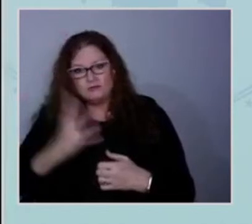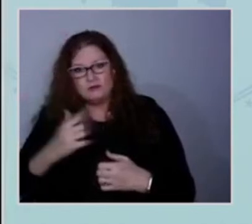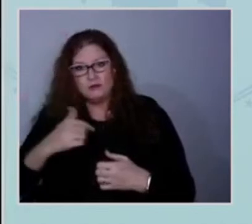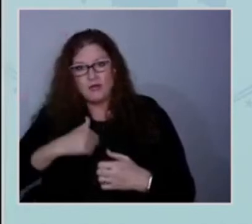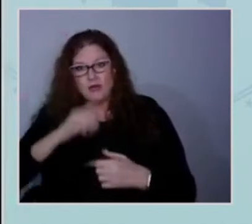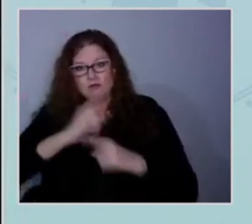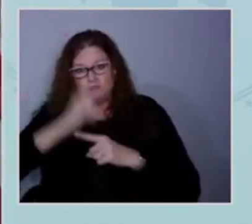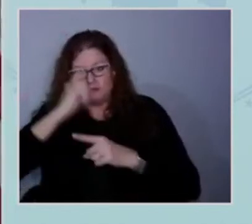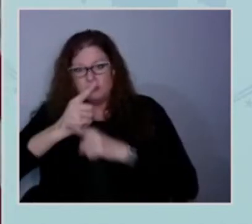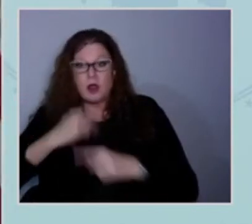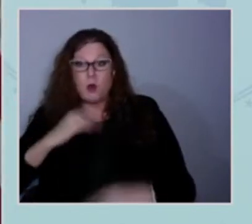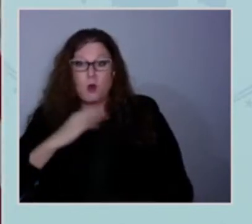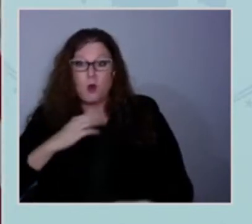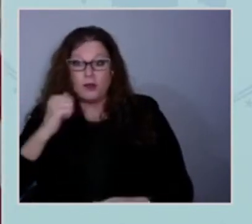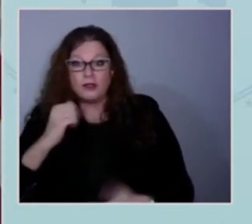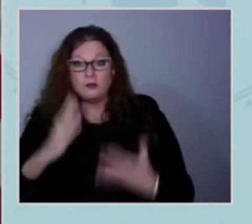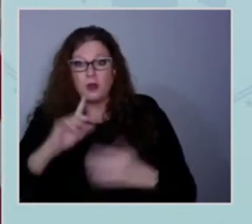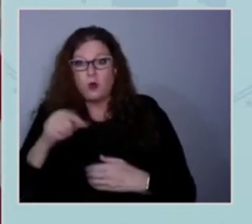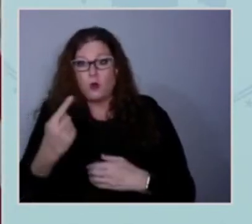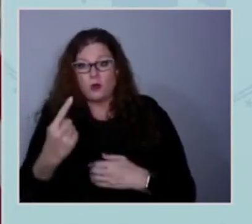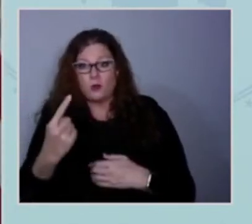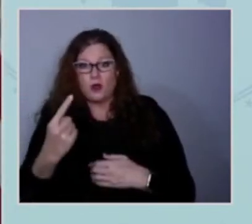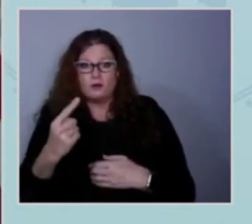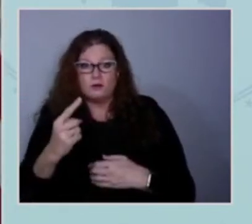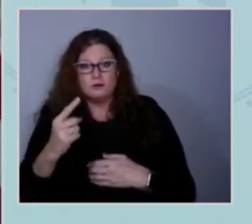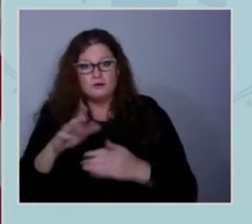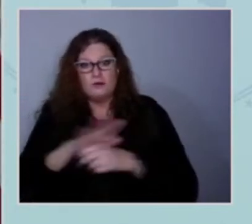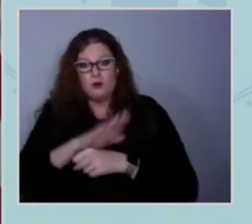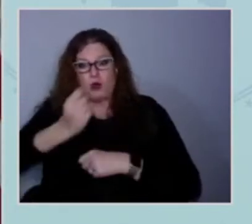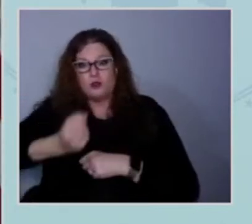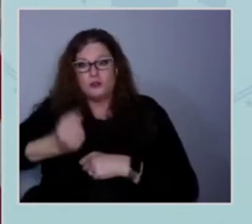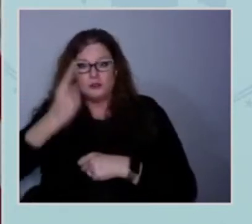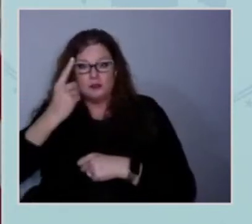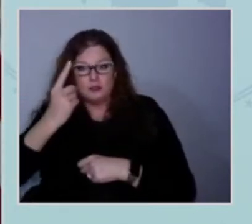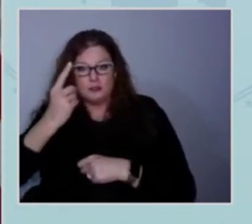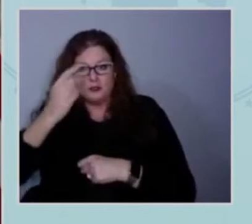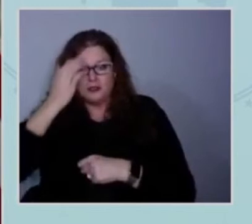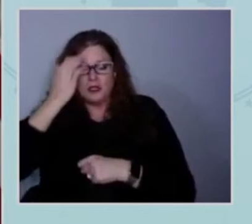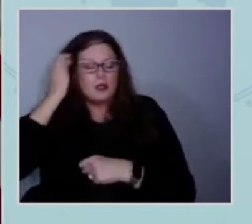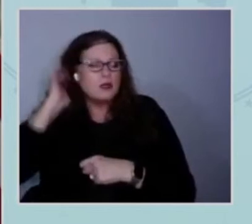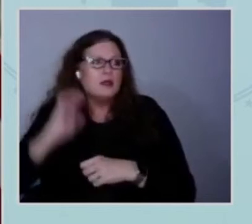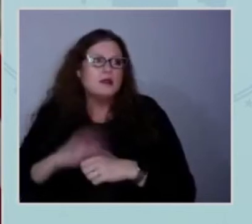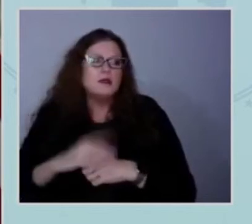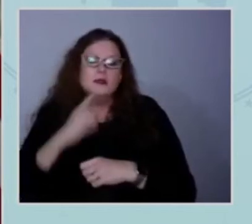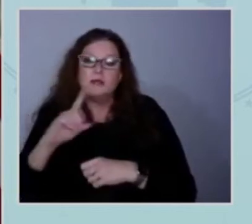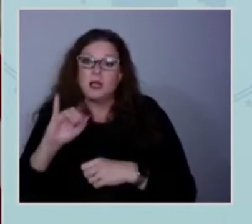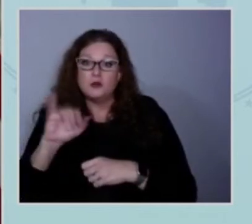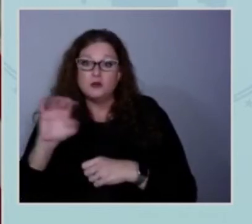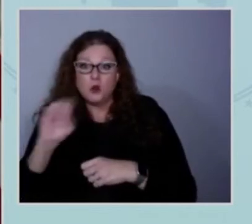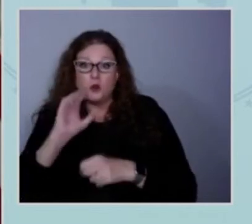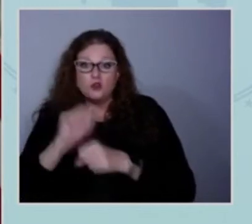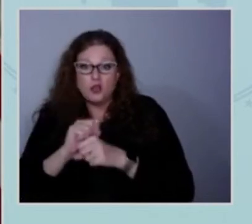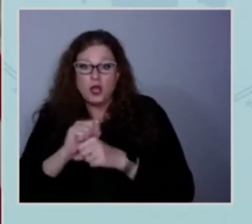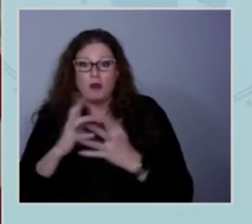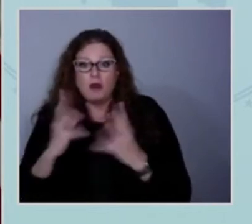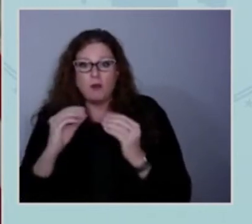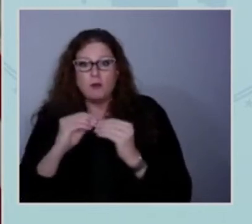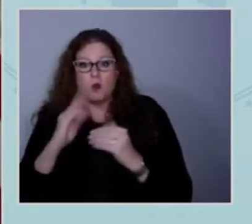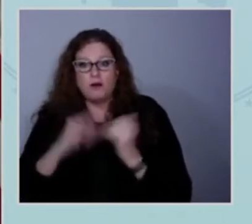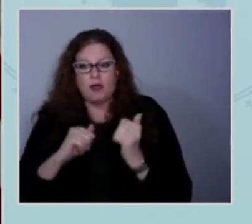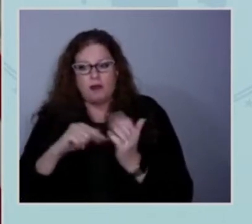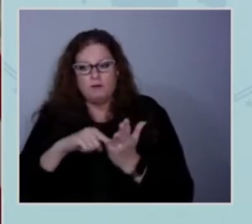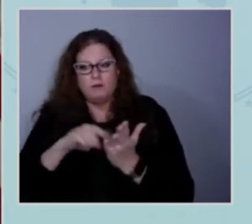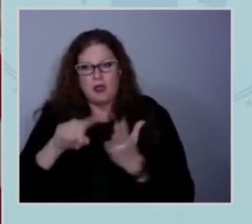where I am right. And my dad, me and my siblings, I was the oldest, I'm probably the only one that really fully understood it early